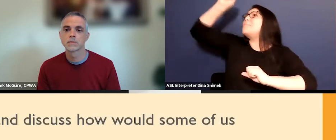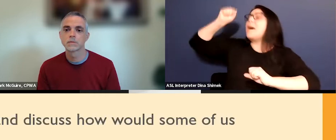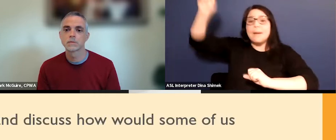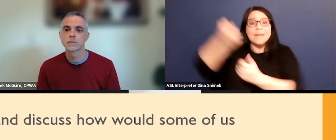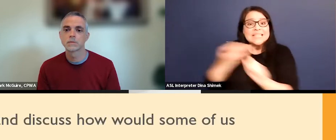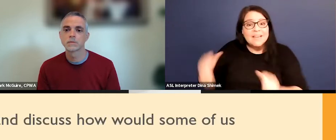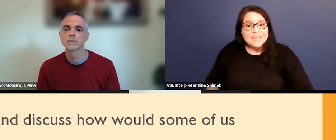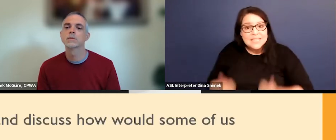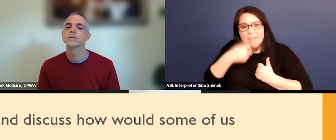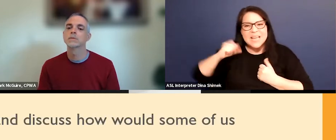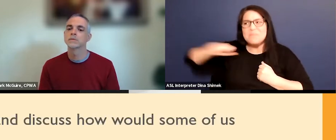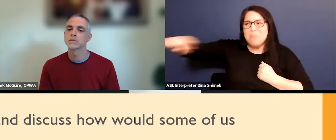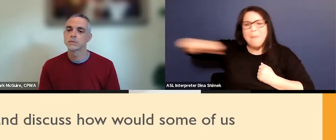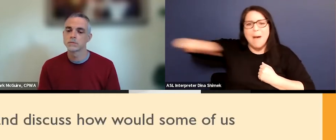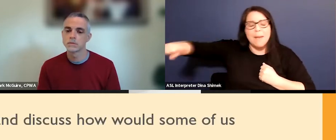him.